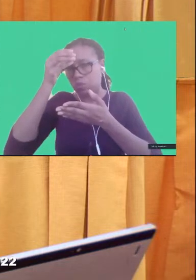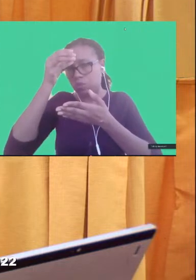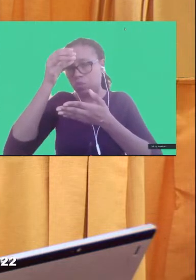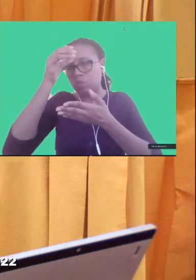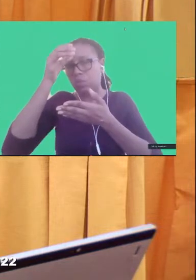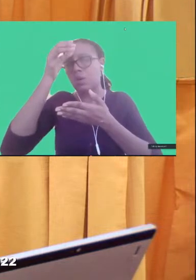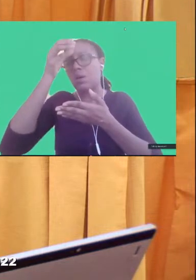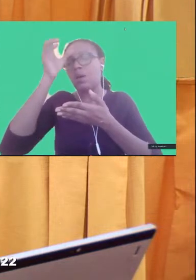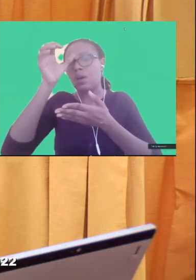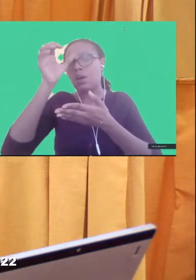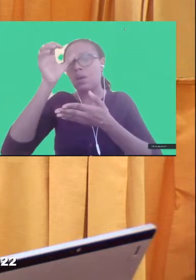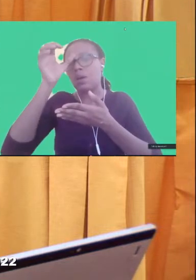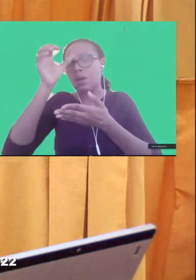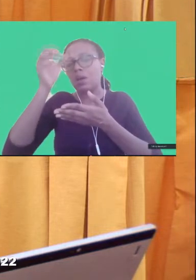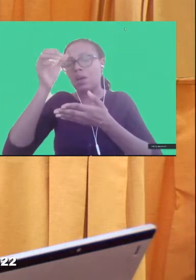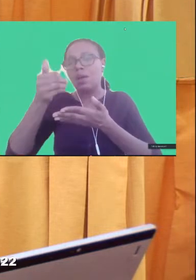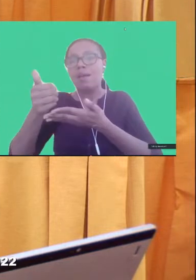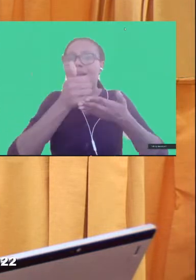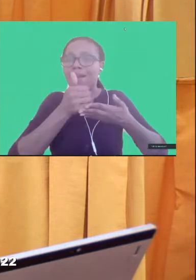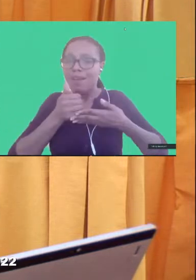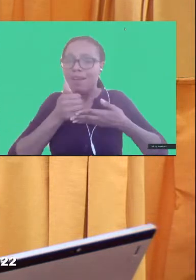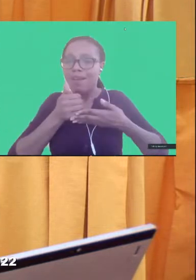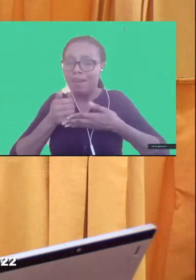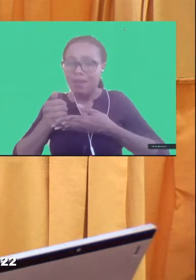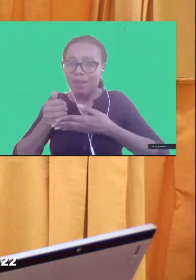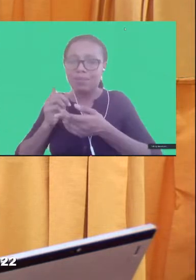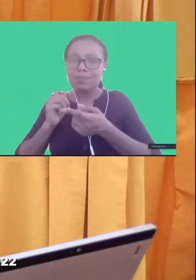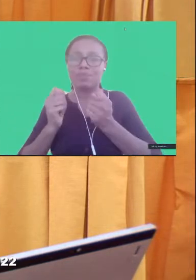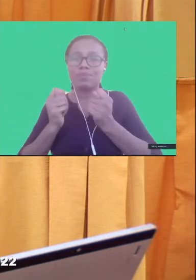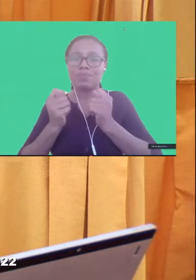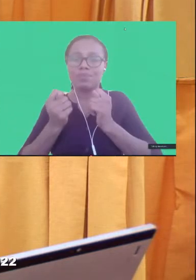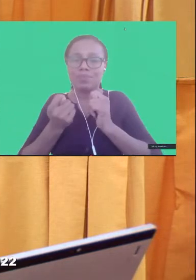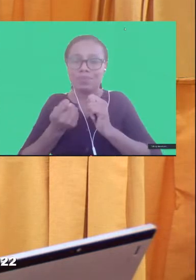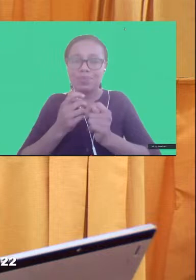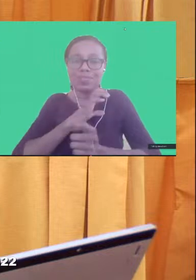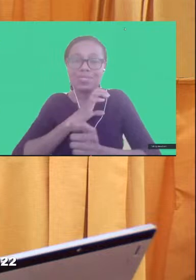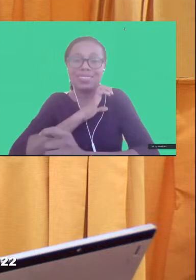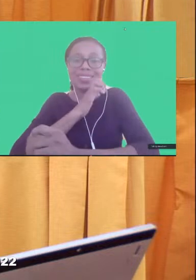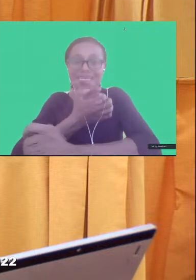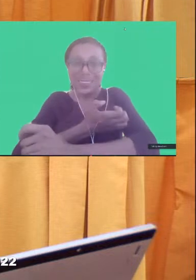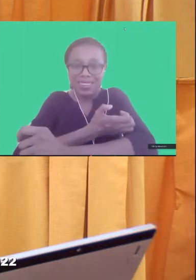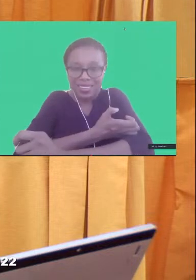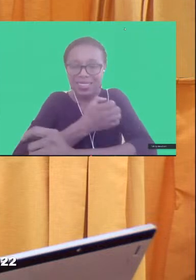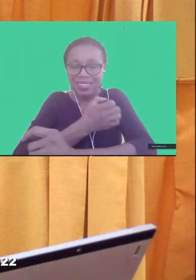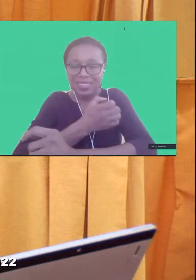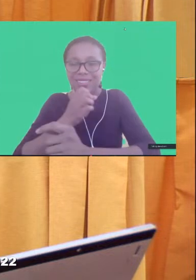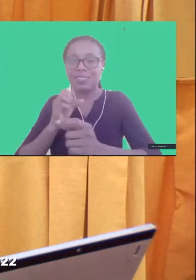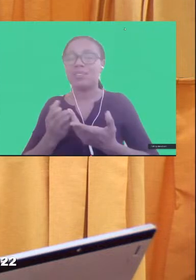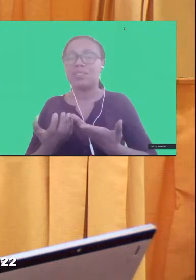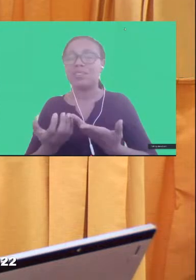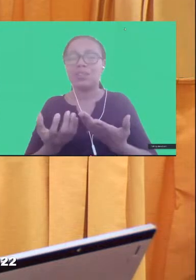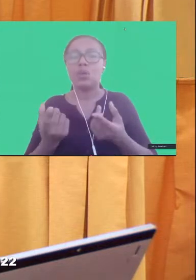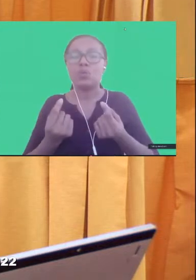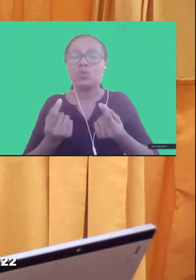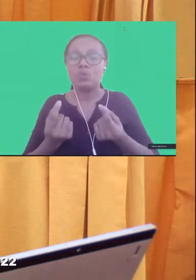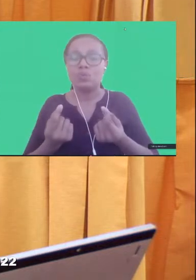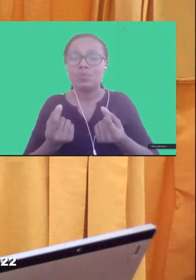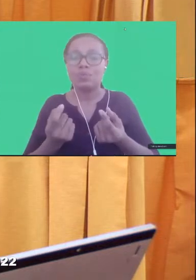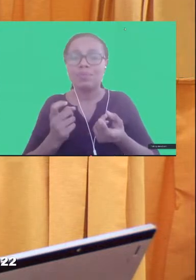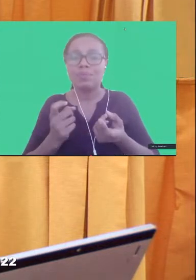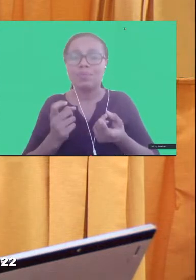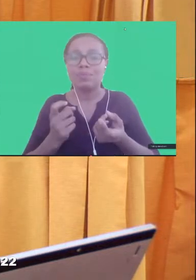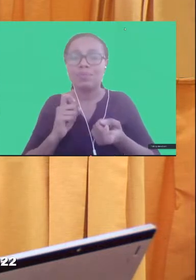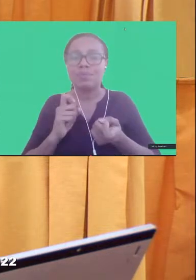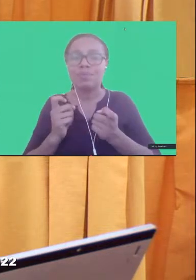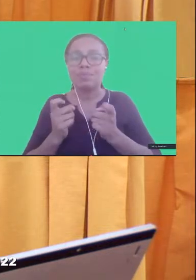one that is now going to be of a monopsony as opposed to a